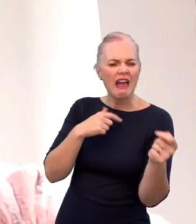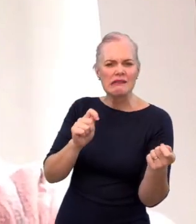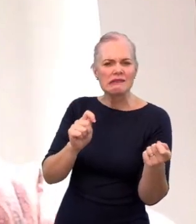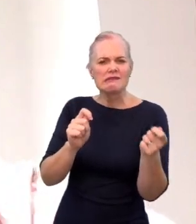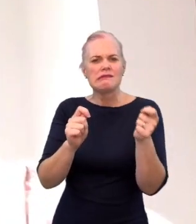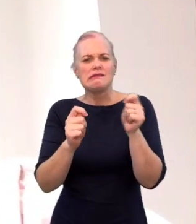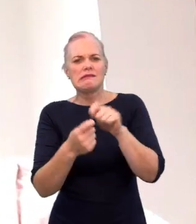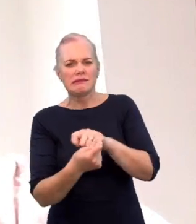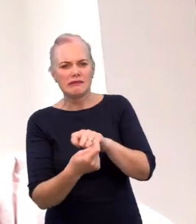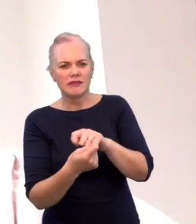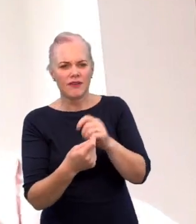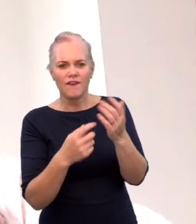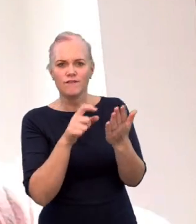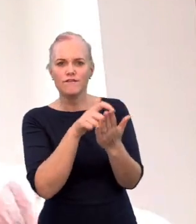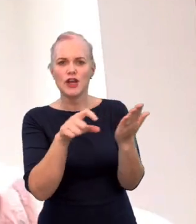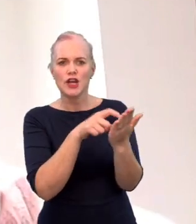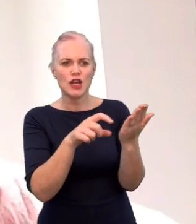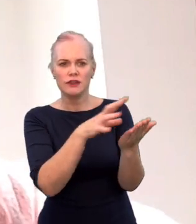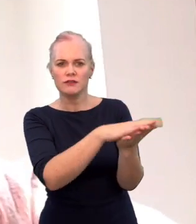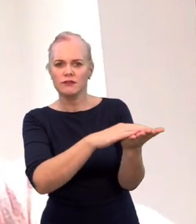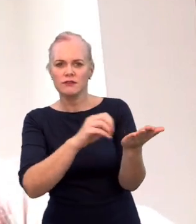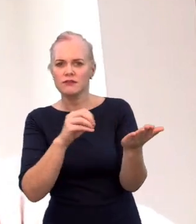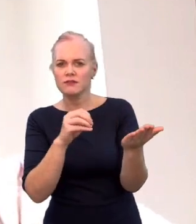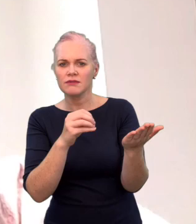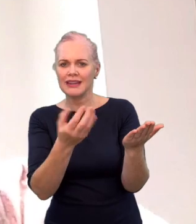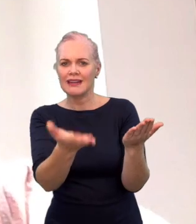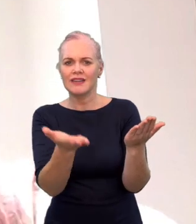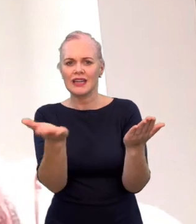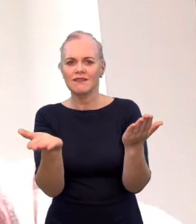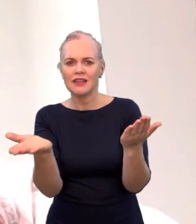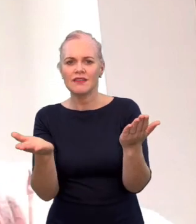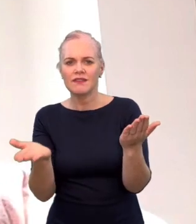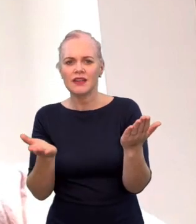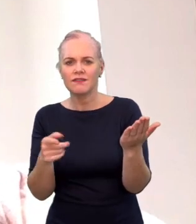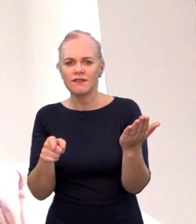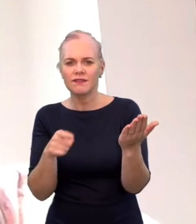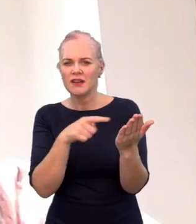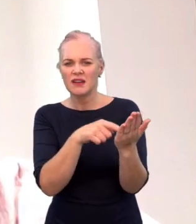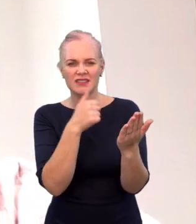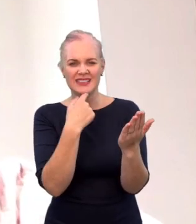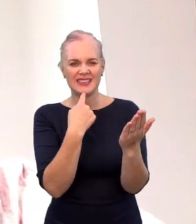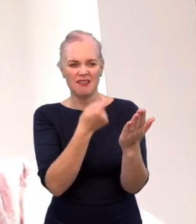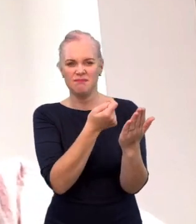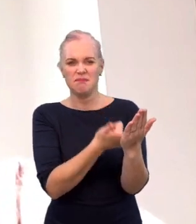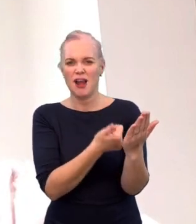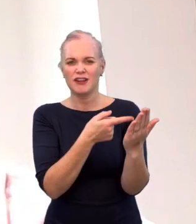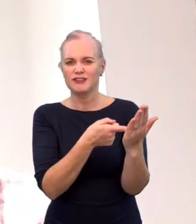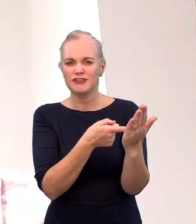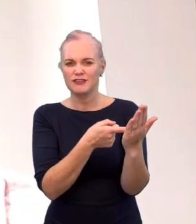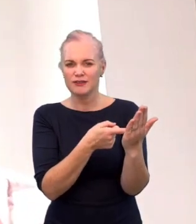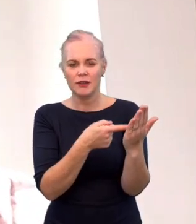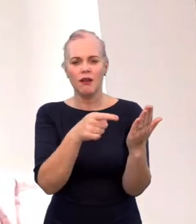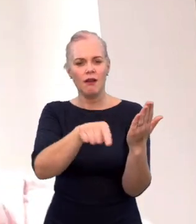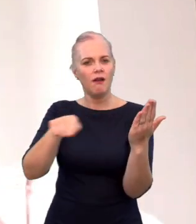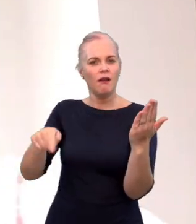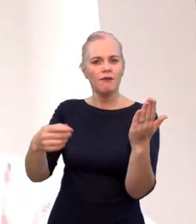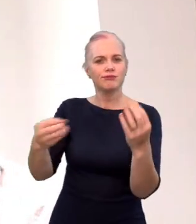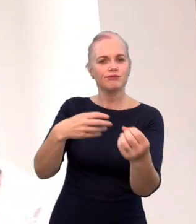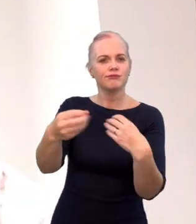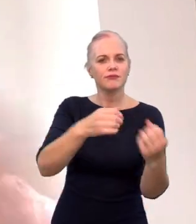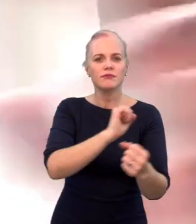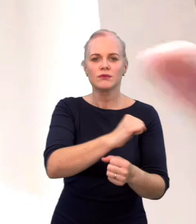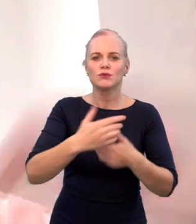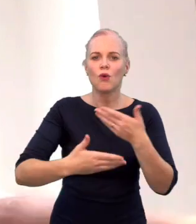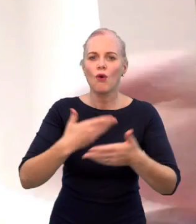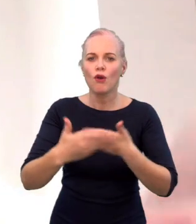small. Then I went like the other way. Then I took all the verse away from Amber, and Amber actually wasn't really saying much, and